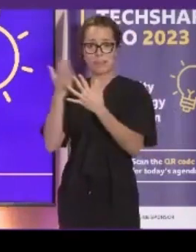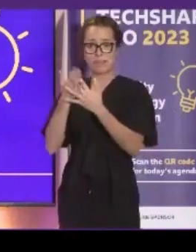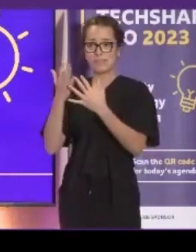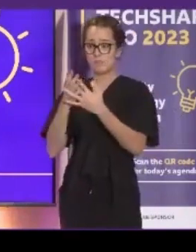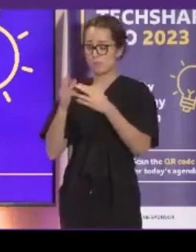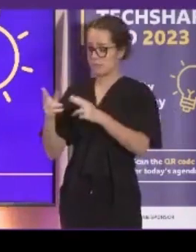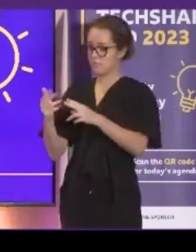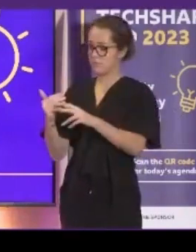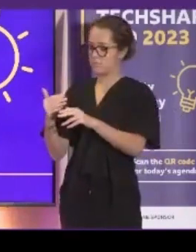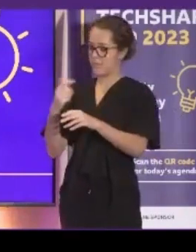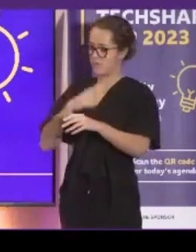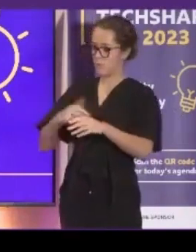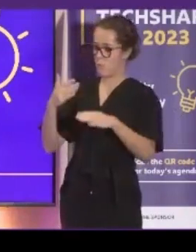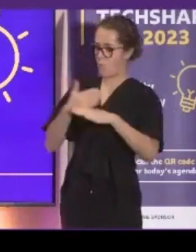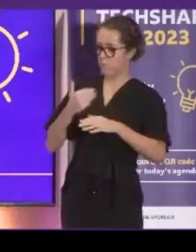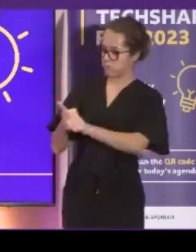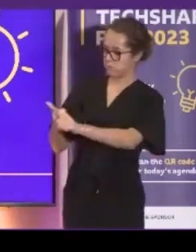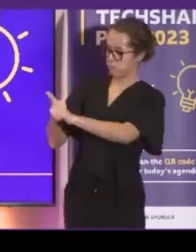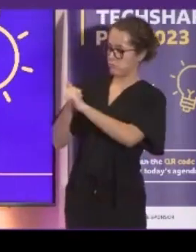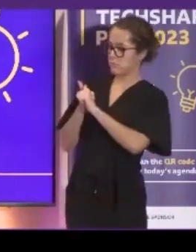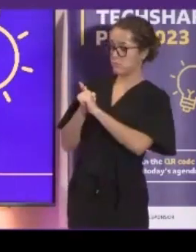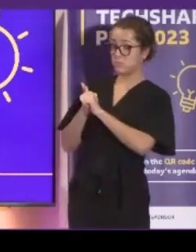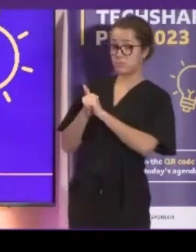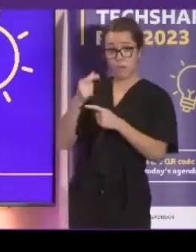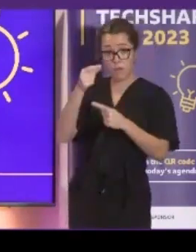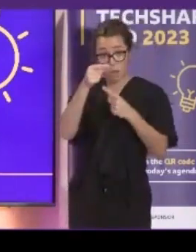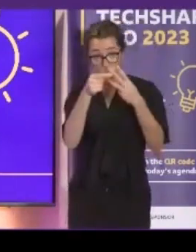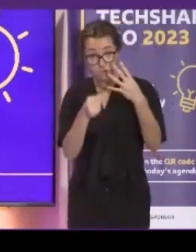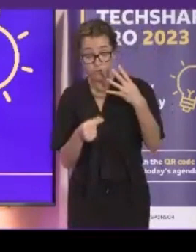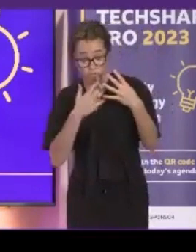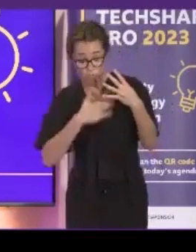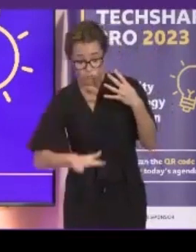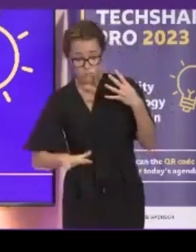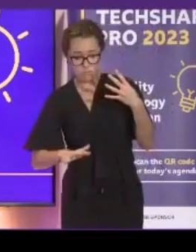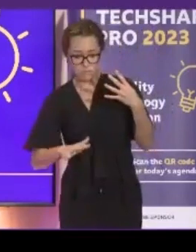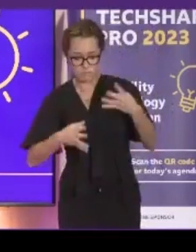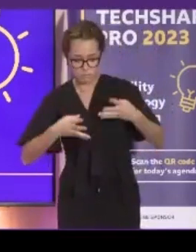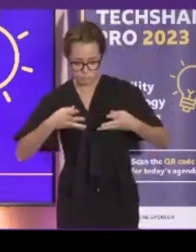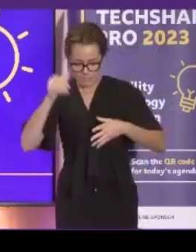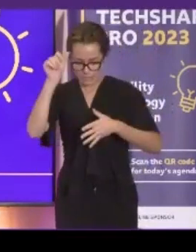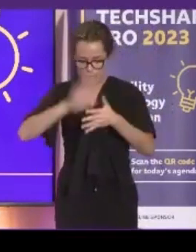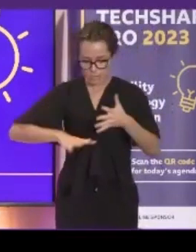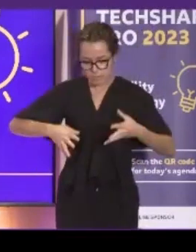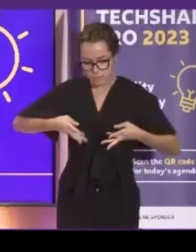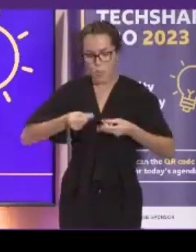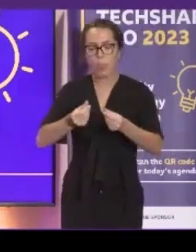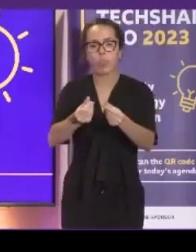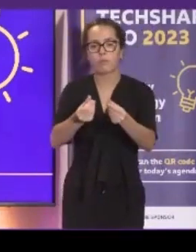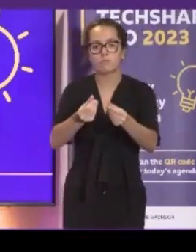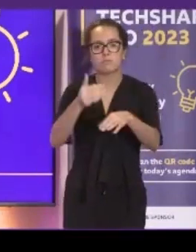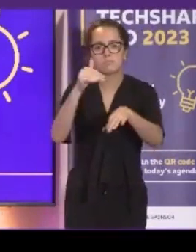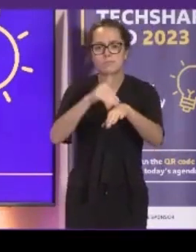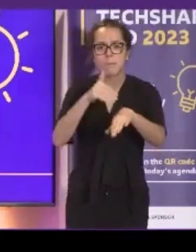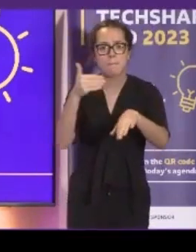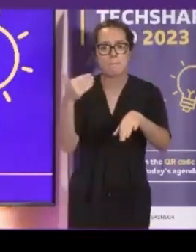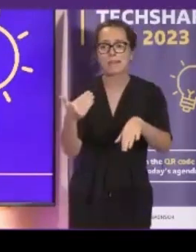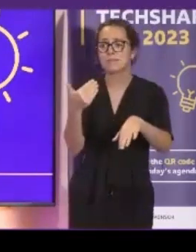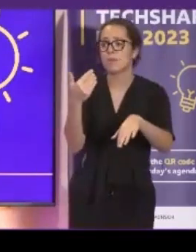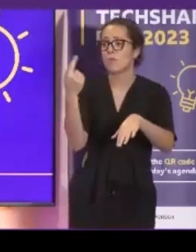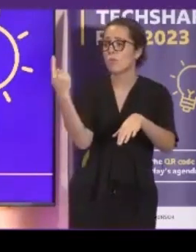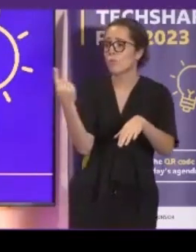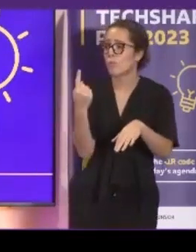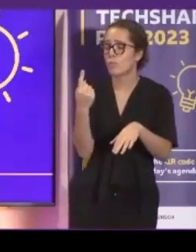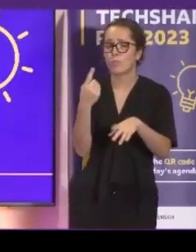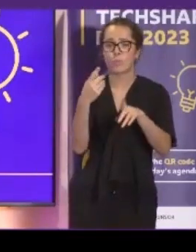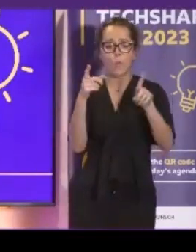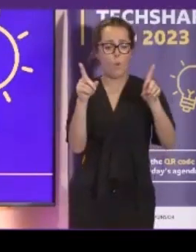roles. And they want options, and they want seamless experiences regardless of what or whose